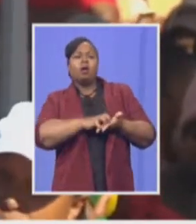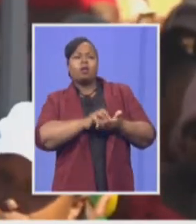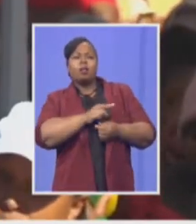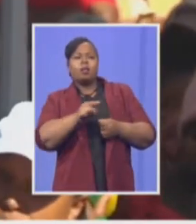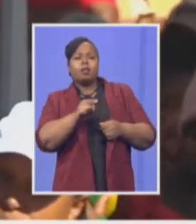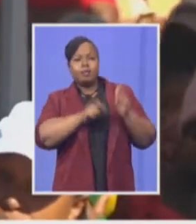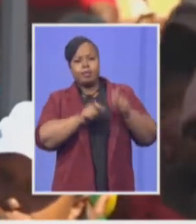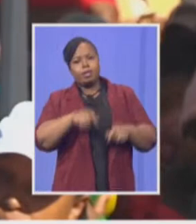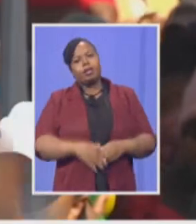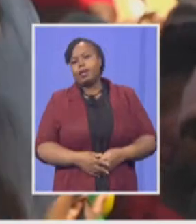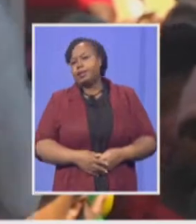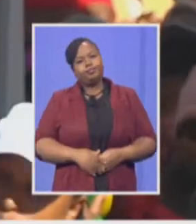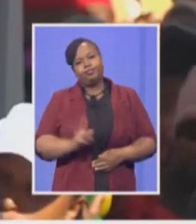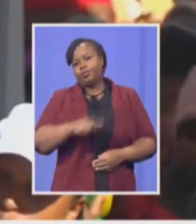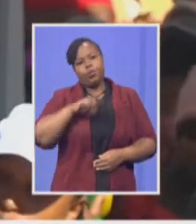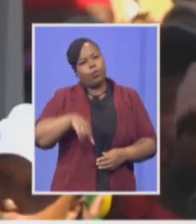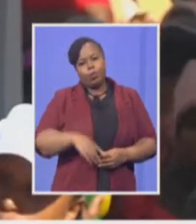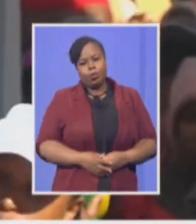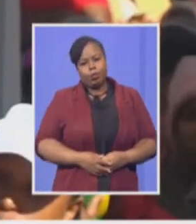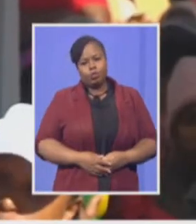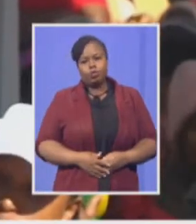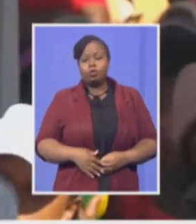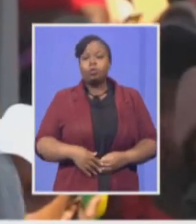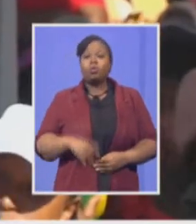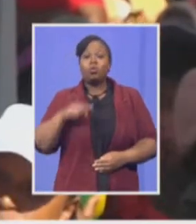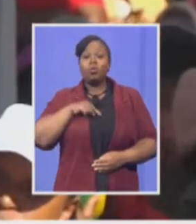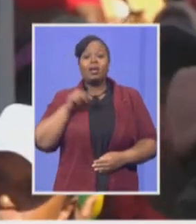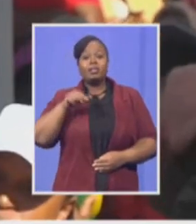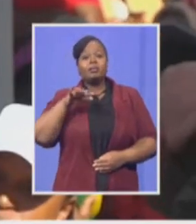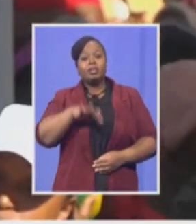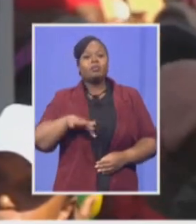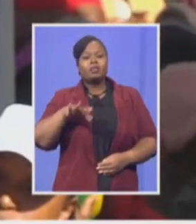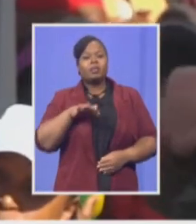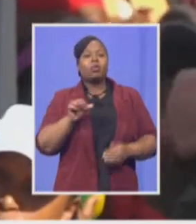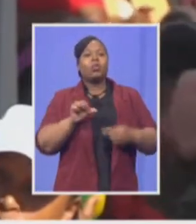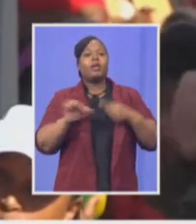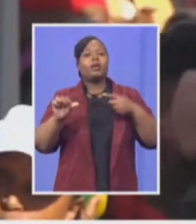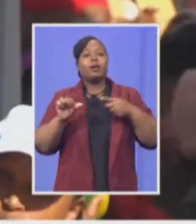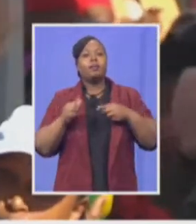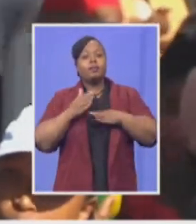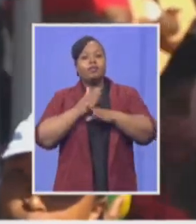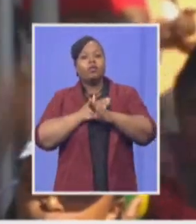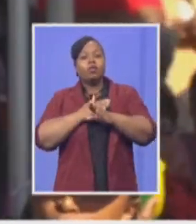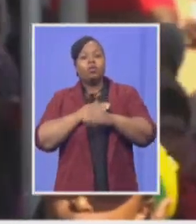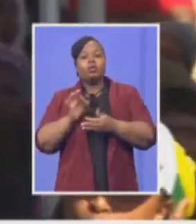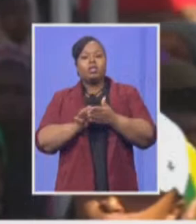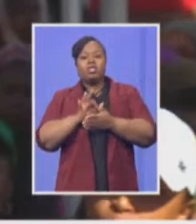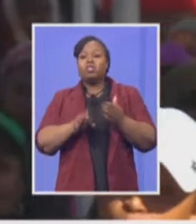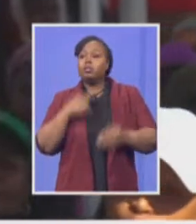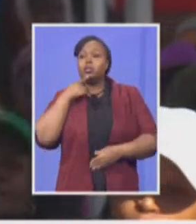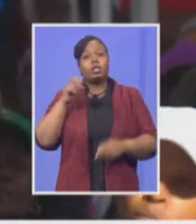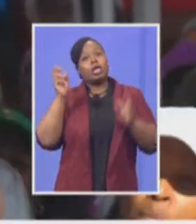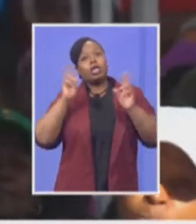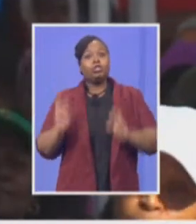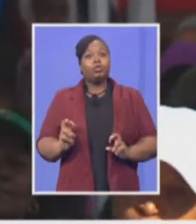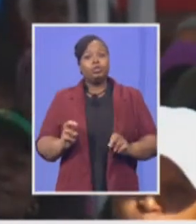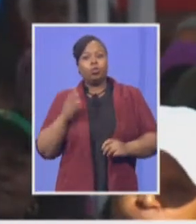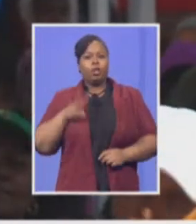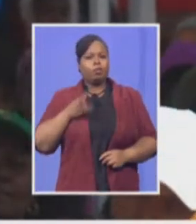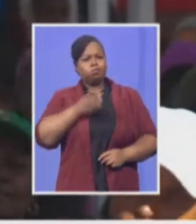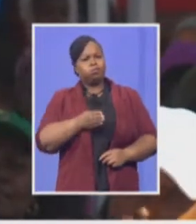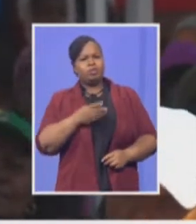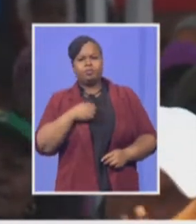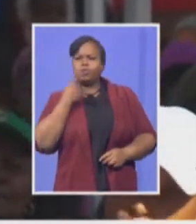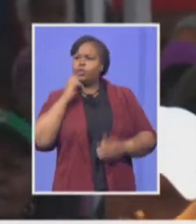can't be correct. The president was here weeks before the elections. He promised electricity in Nomzamo. What is it that is